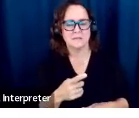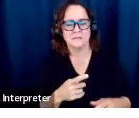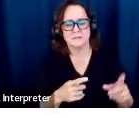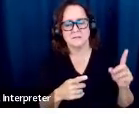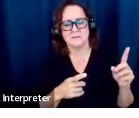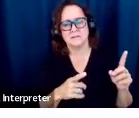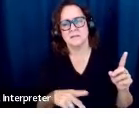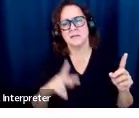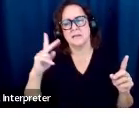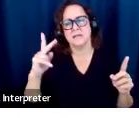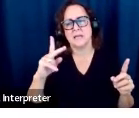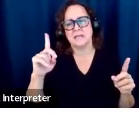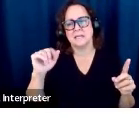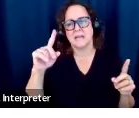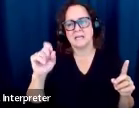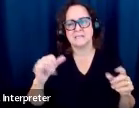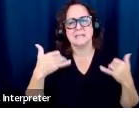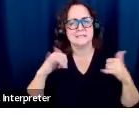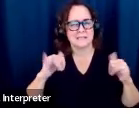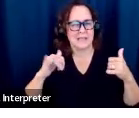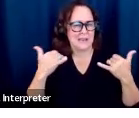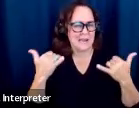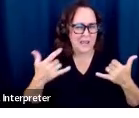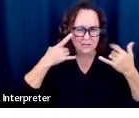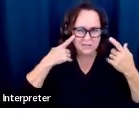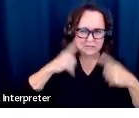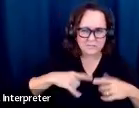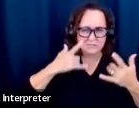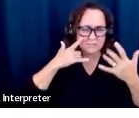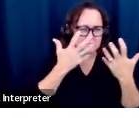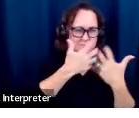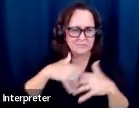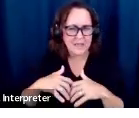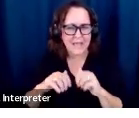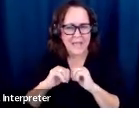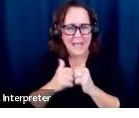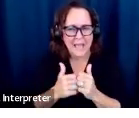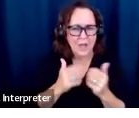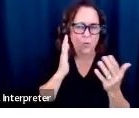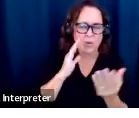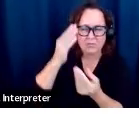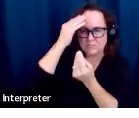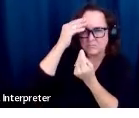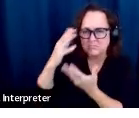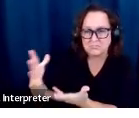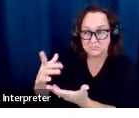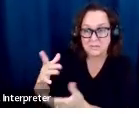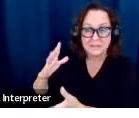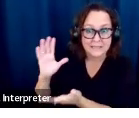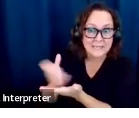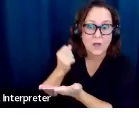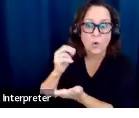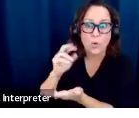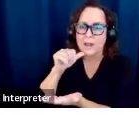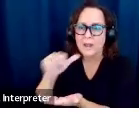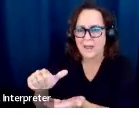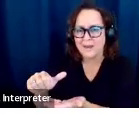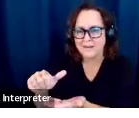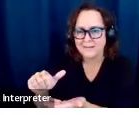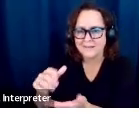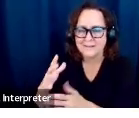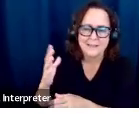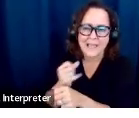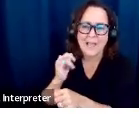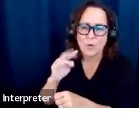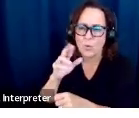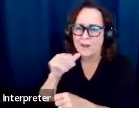something that KDADS is still working out, just how, participants will be informed. And as you said, just as soon as there is more information about that